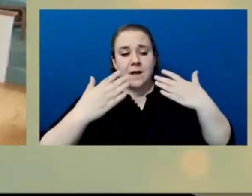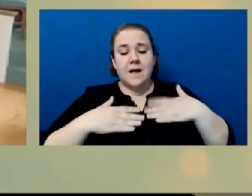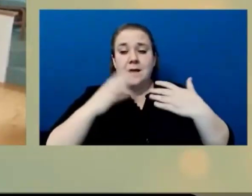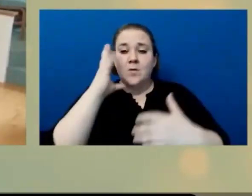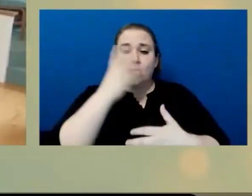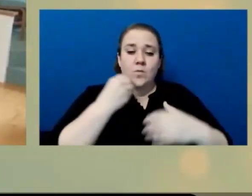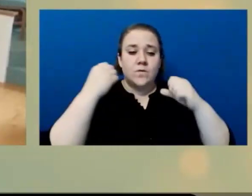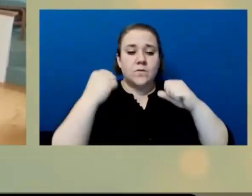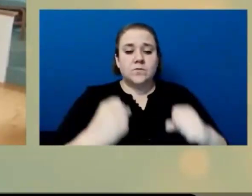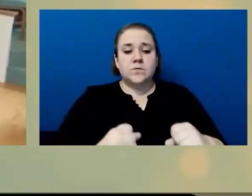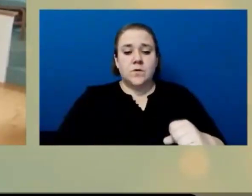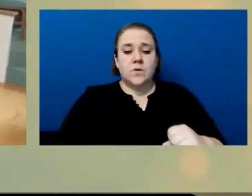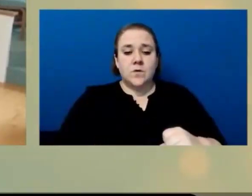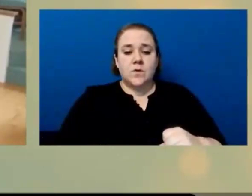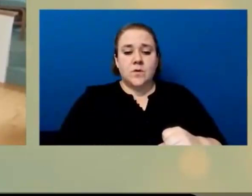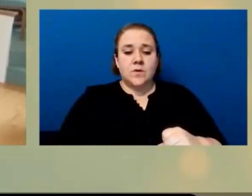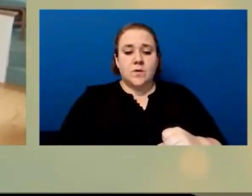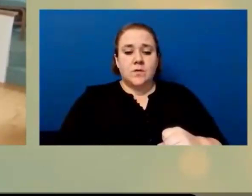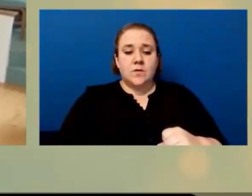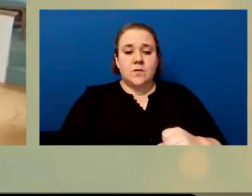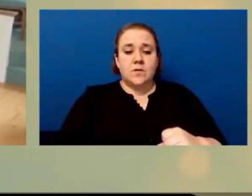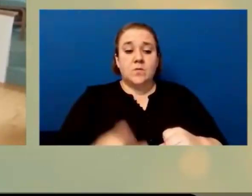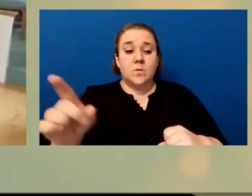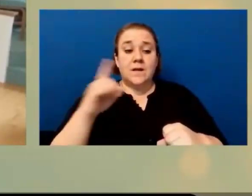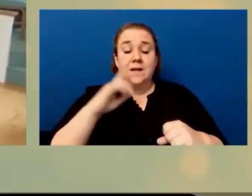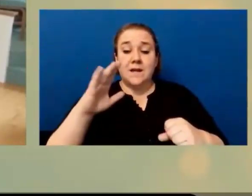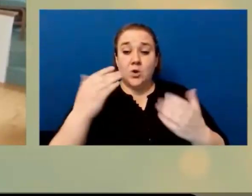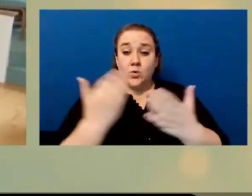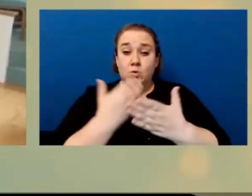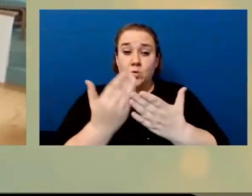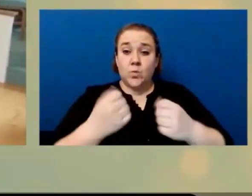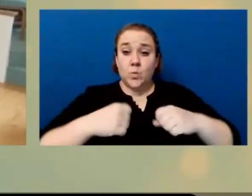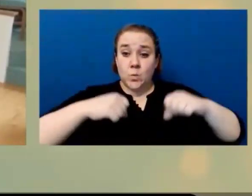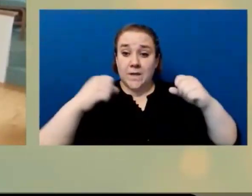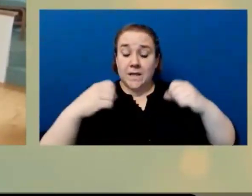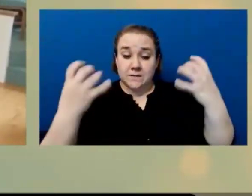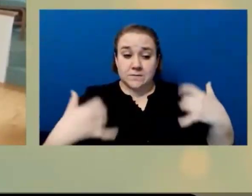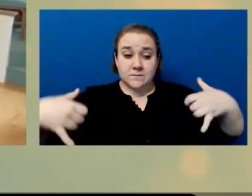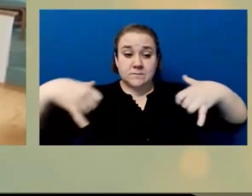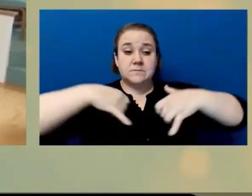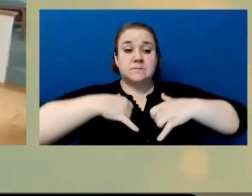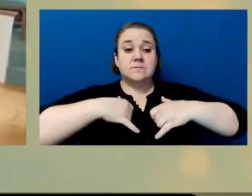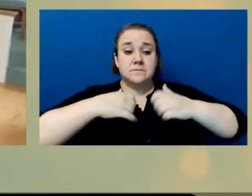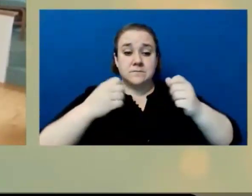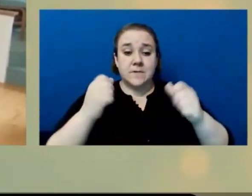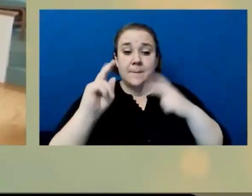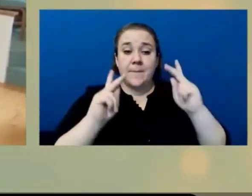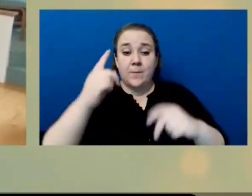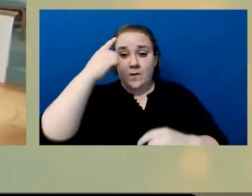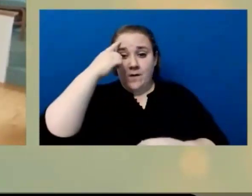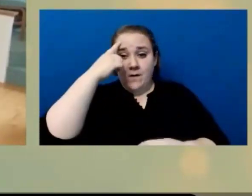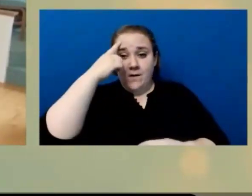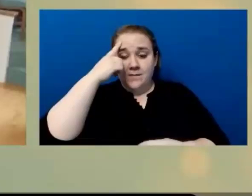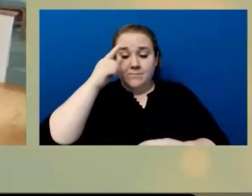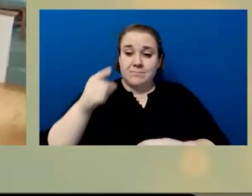and strong, that when he stretched out his new made wings, the people thought he was an